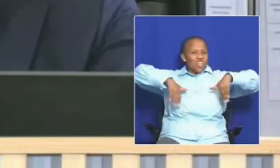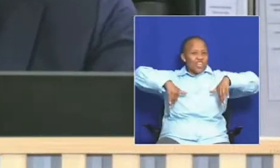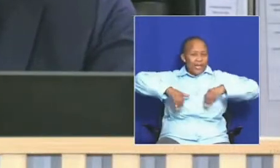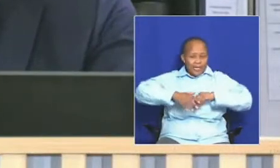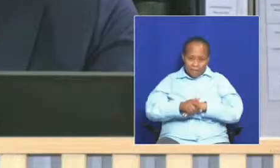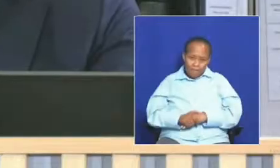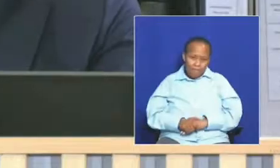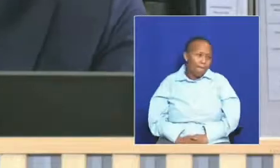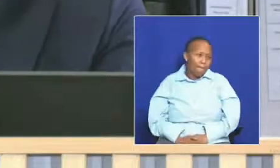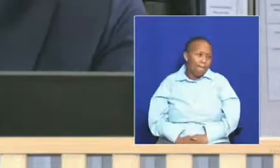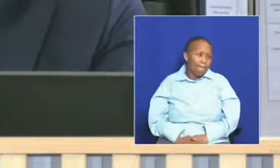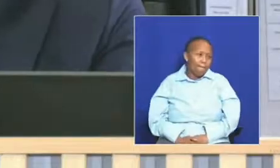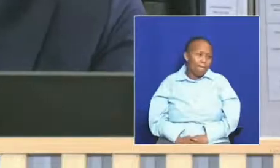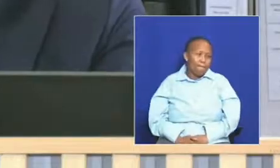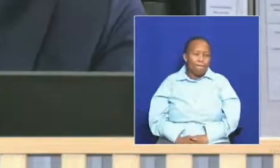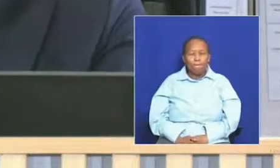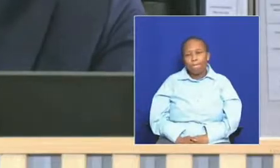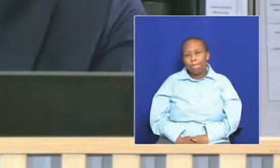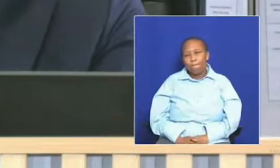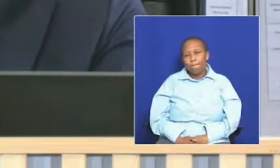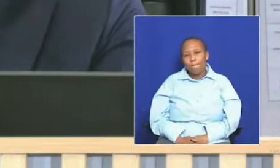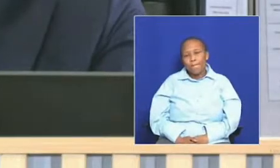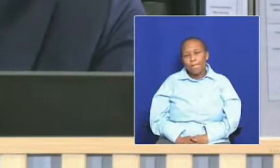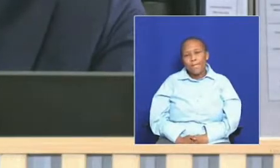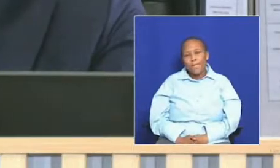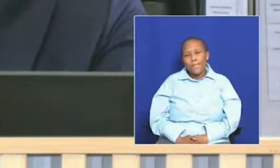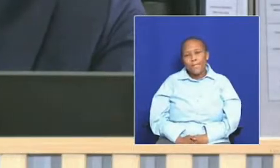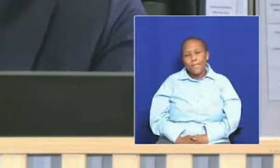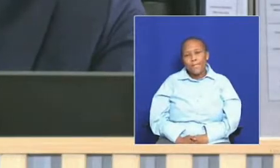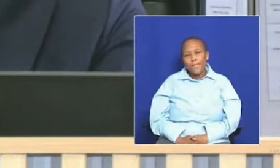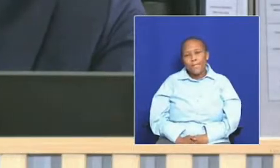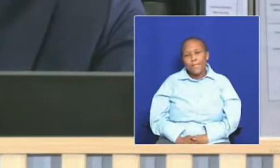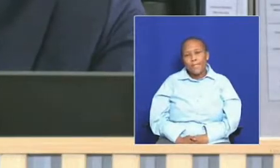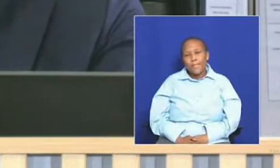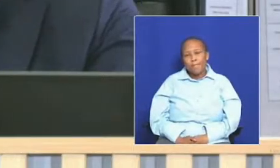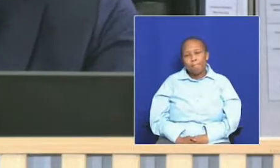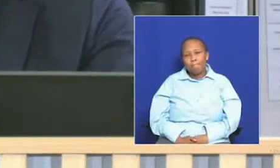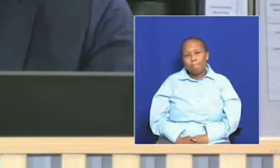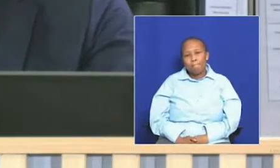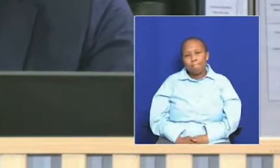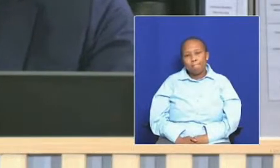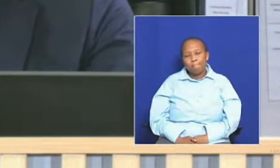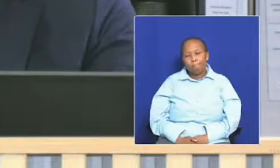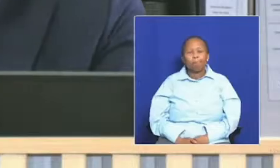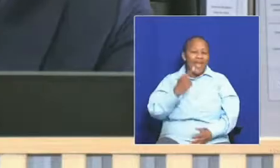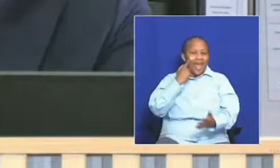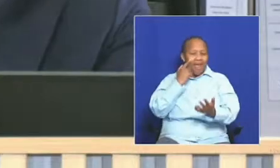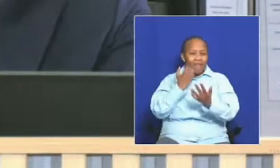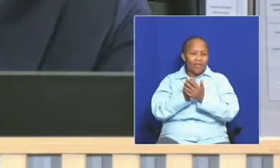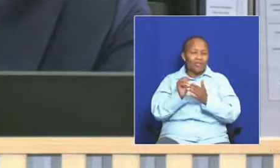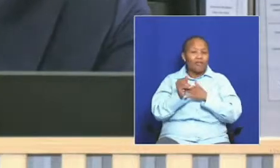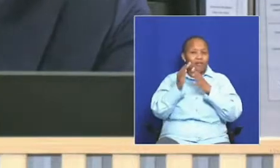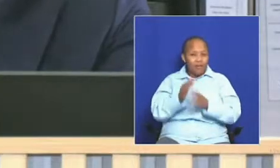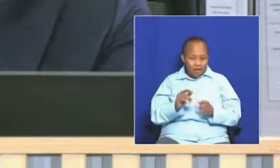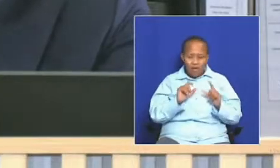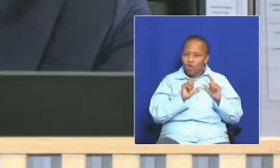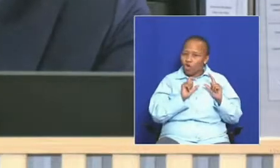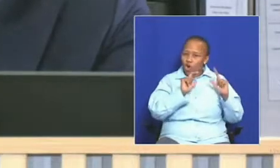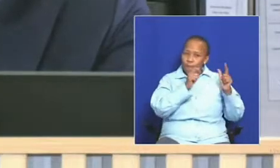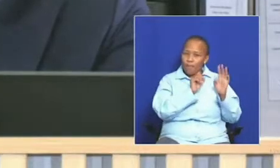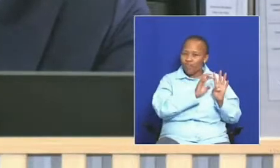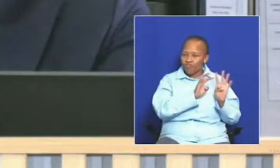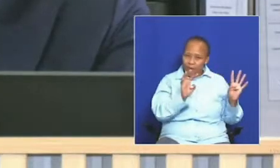request that the evidence leaders and the commission should have sight of the document that